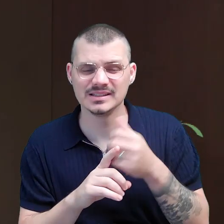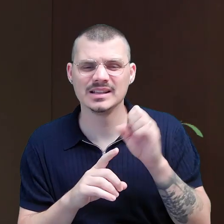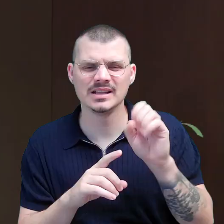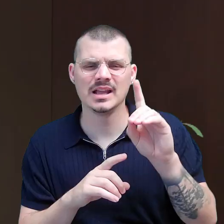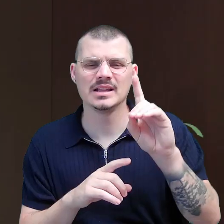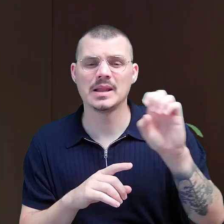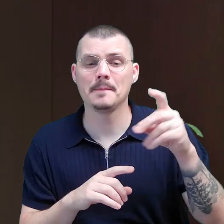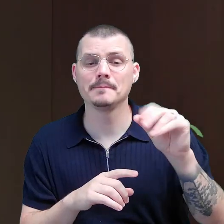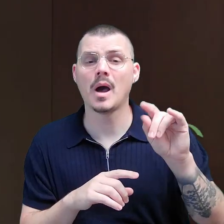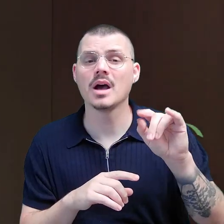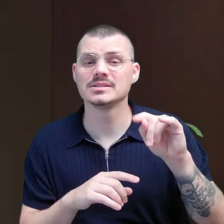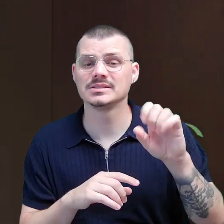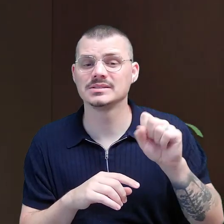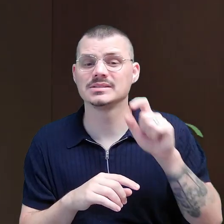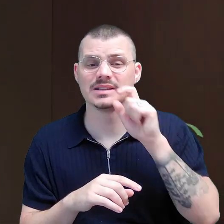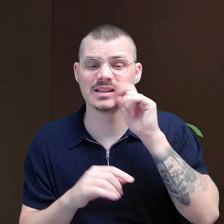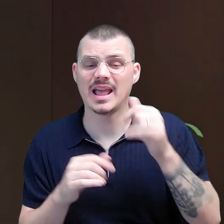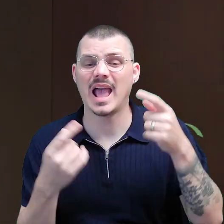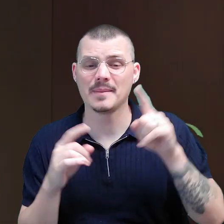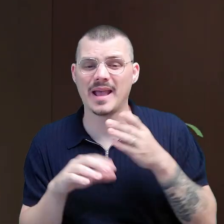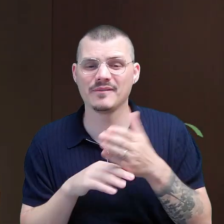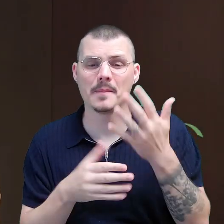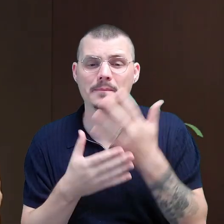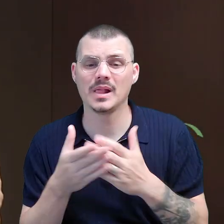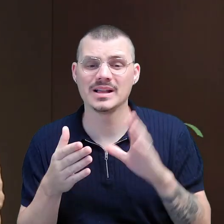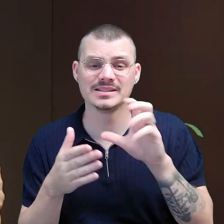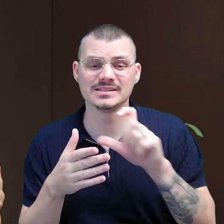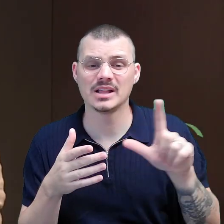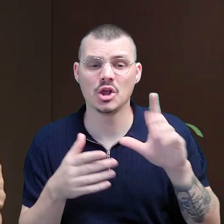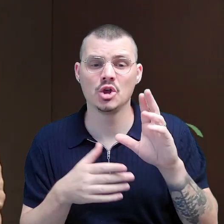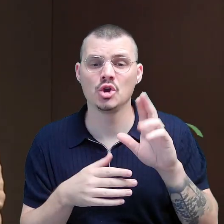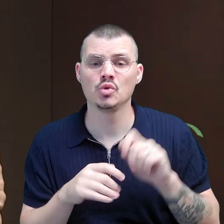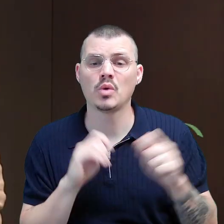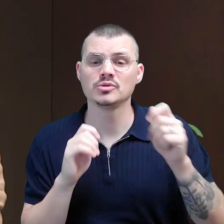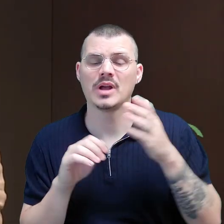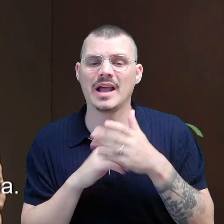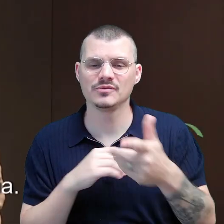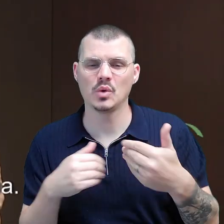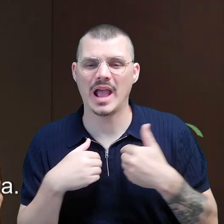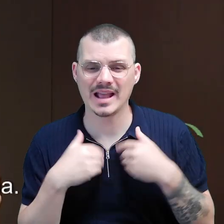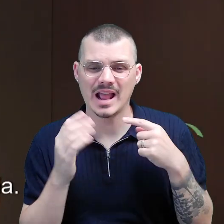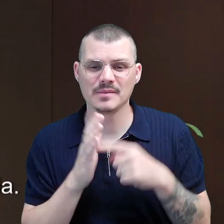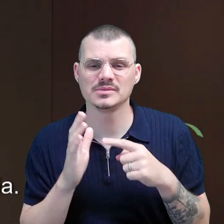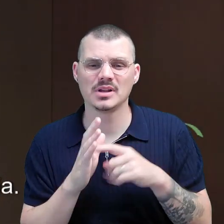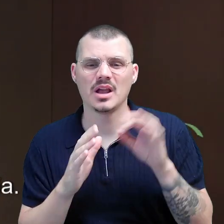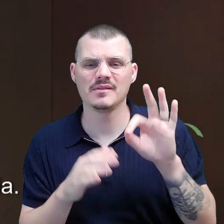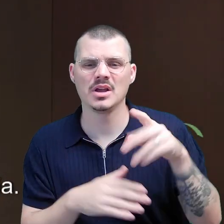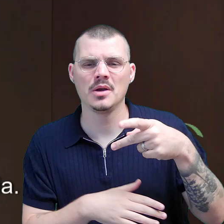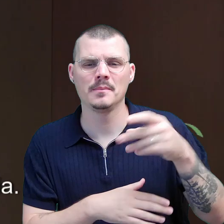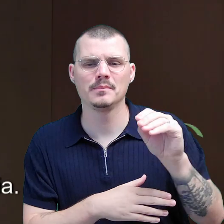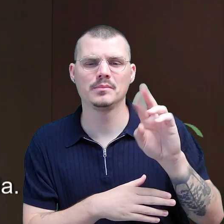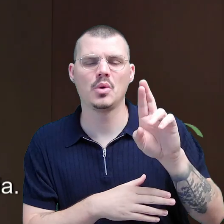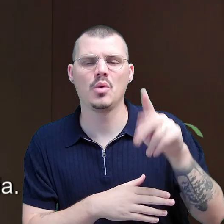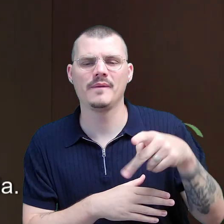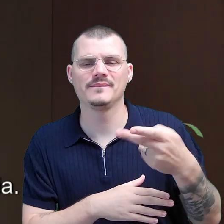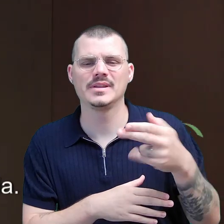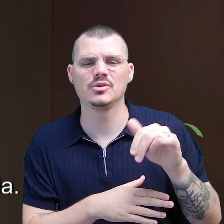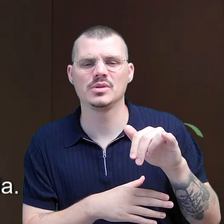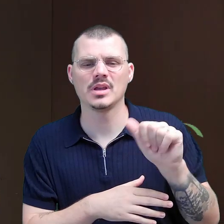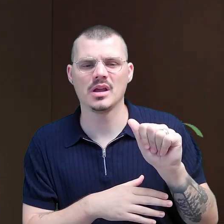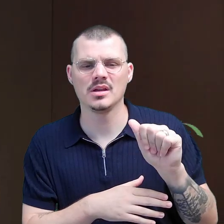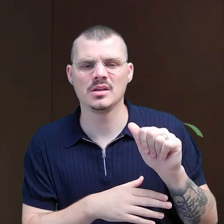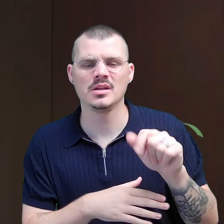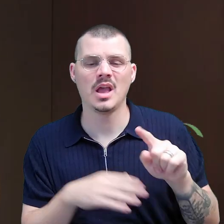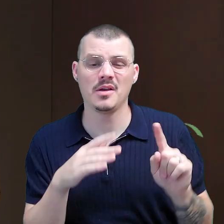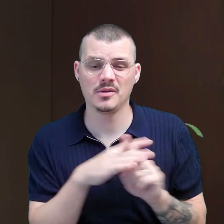is deposits that happen after blood cells rupture after you've had an episode of